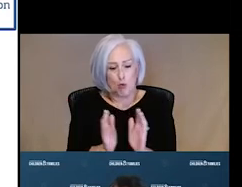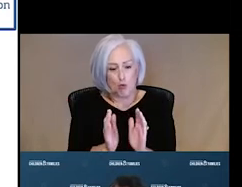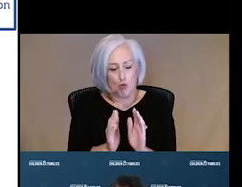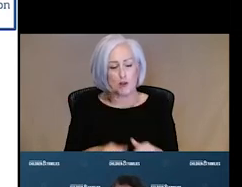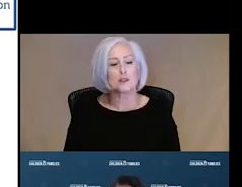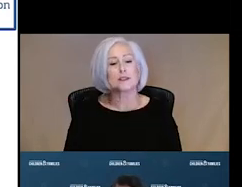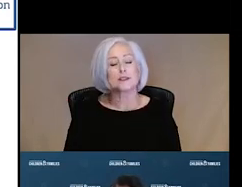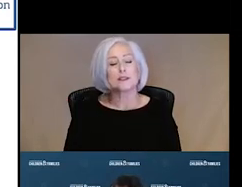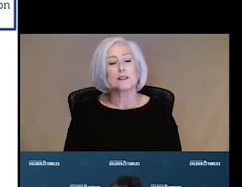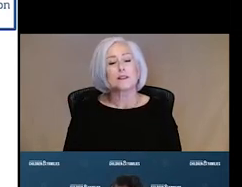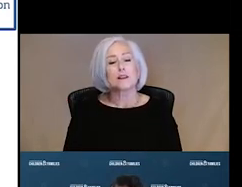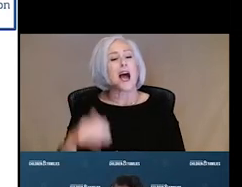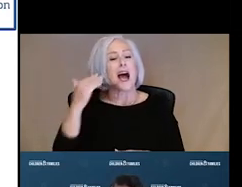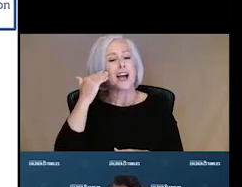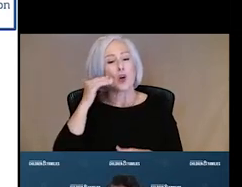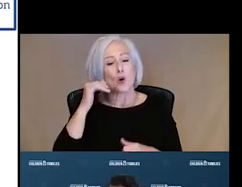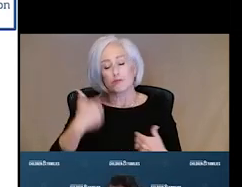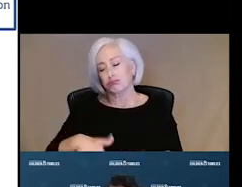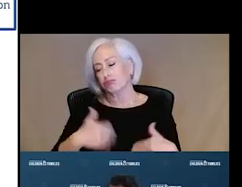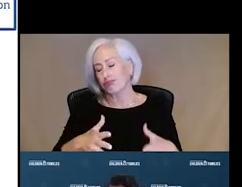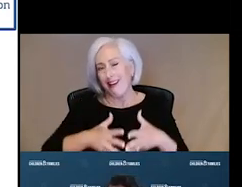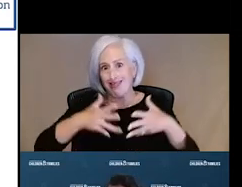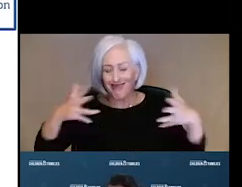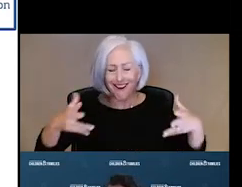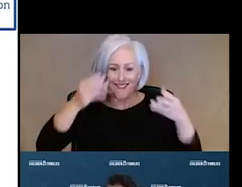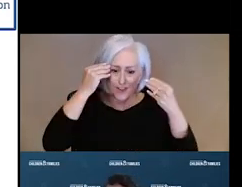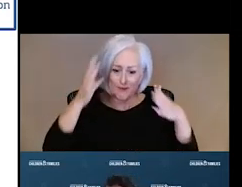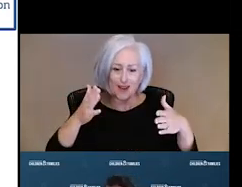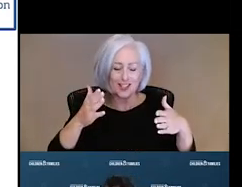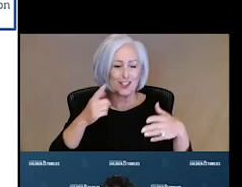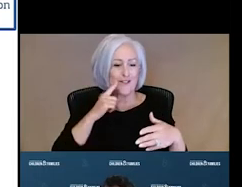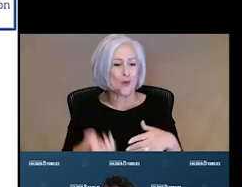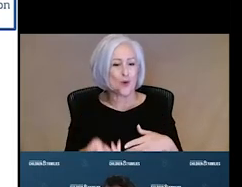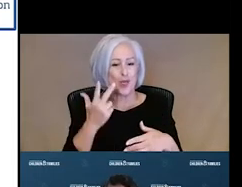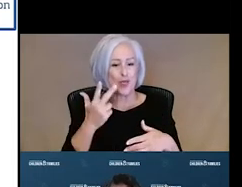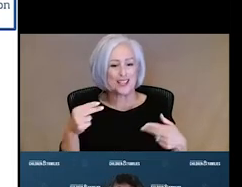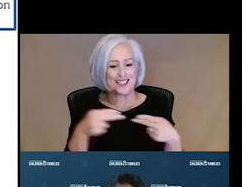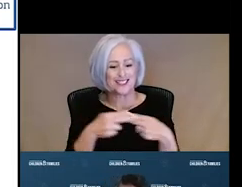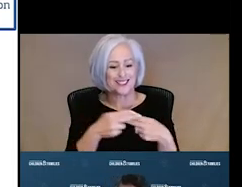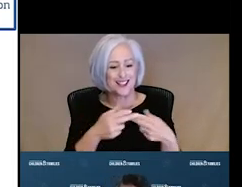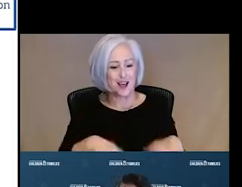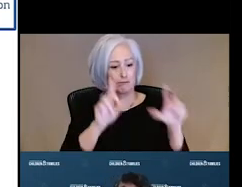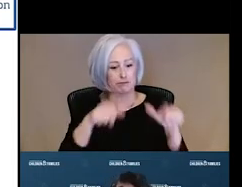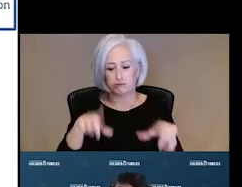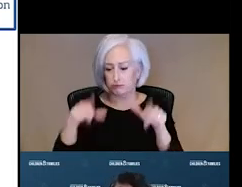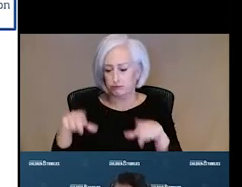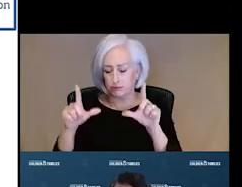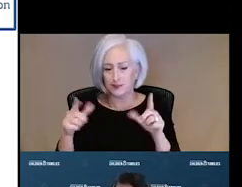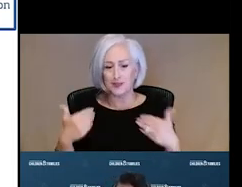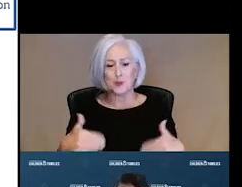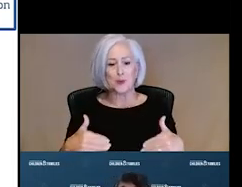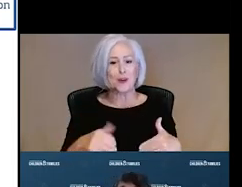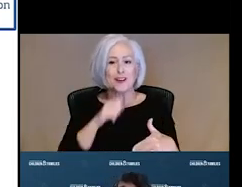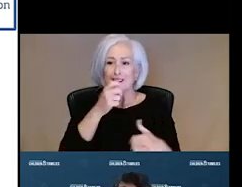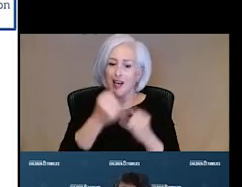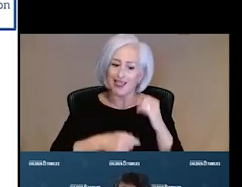So I know this was a lot of information in three slides. I just want to remind folks again, this won't be the last time that